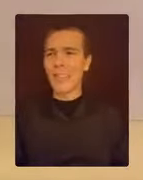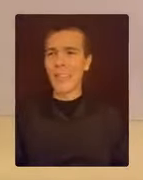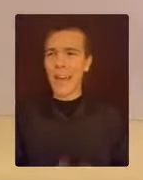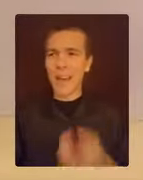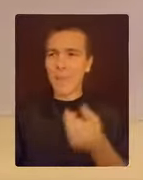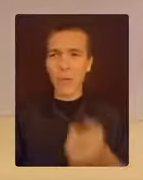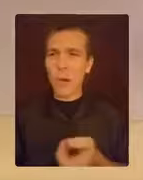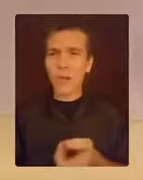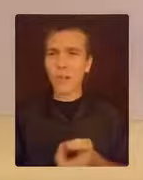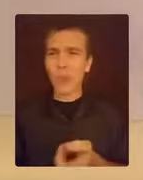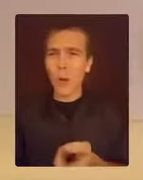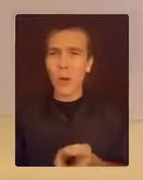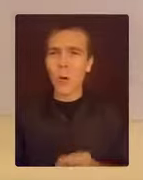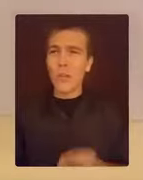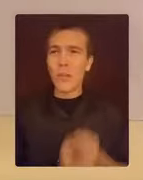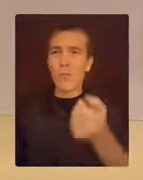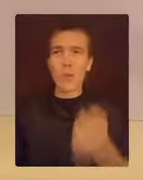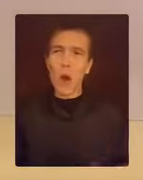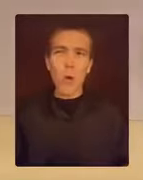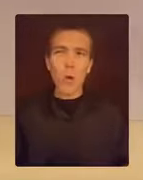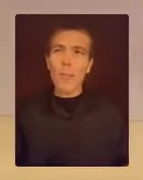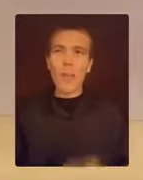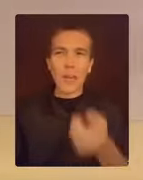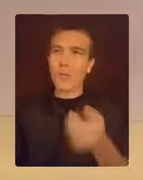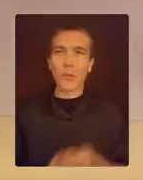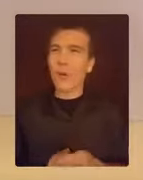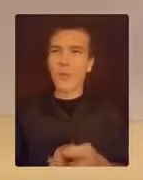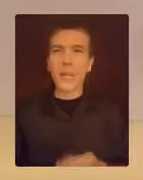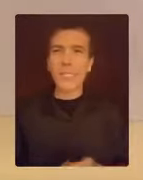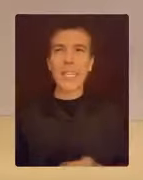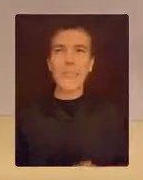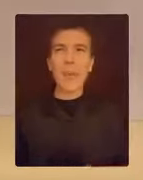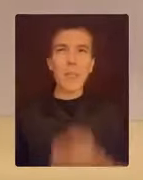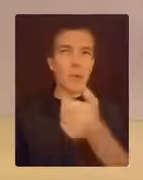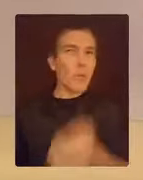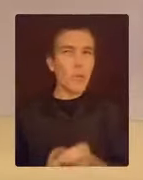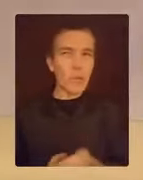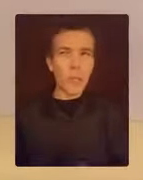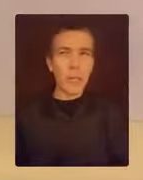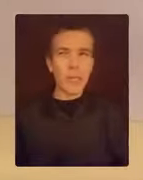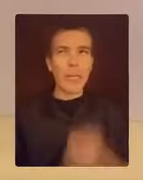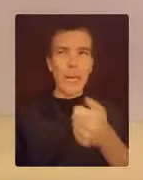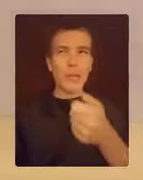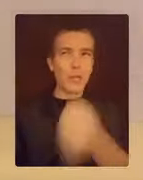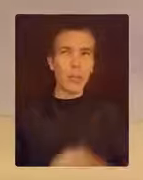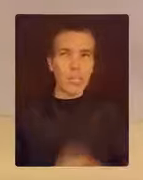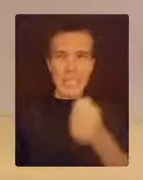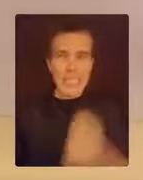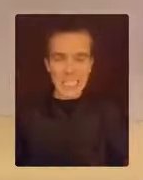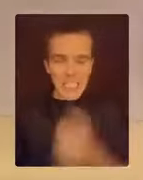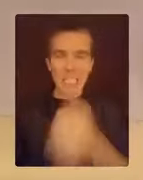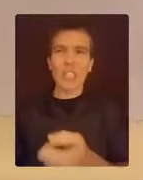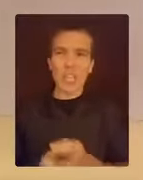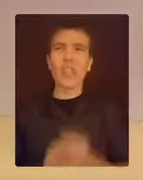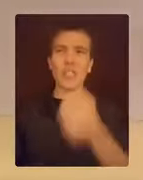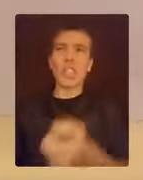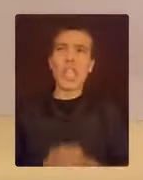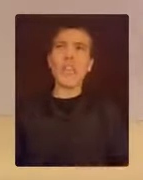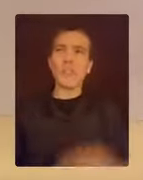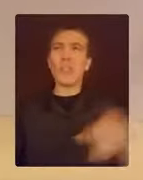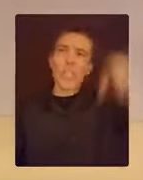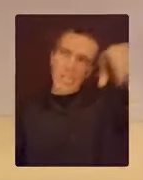and it's like having a remote control. You know that it controls that TV, but you push the button, and you just can't get it to turn